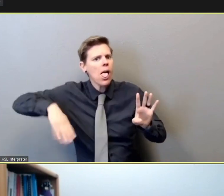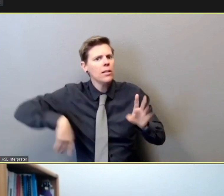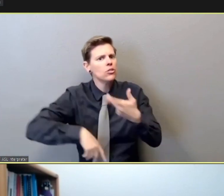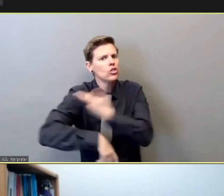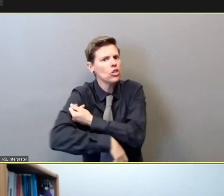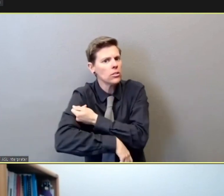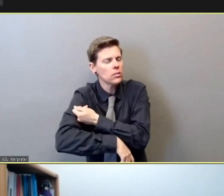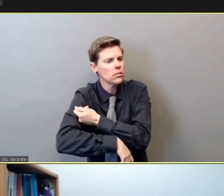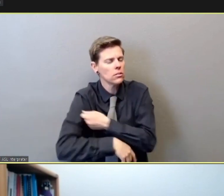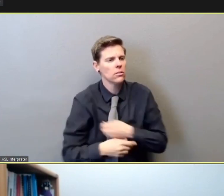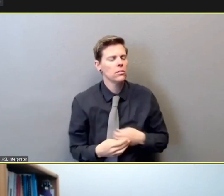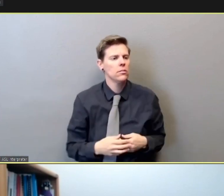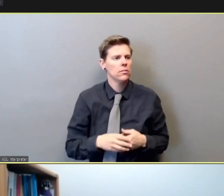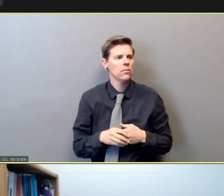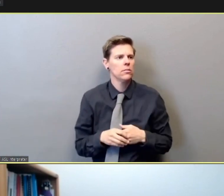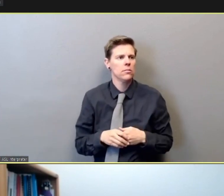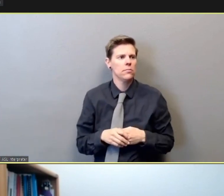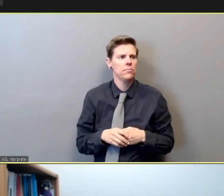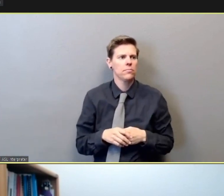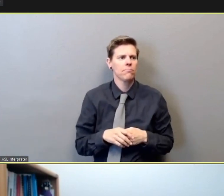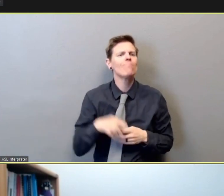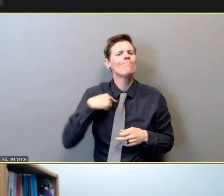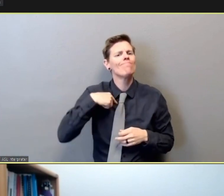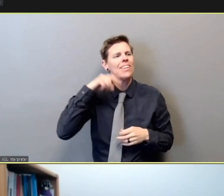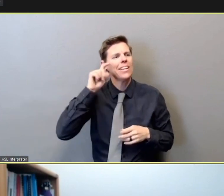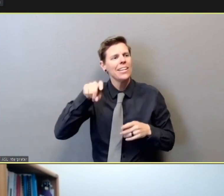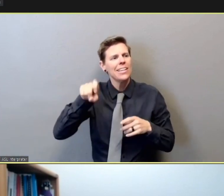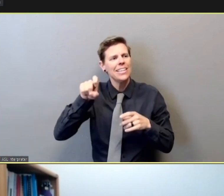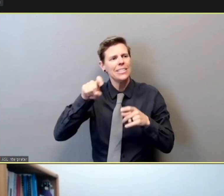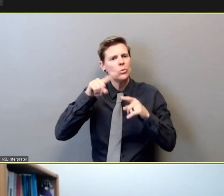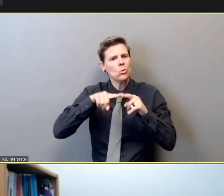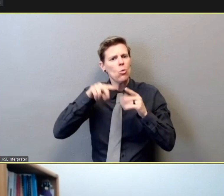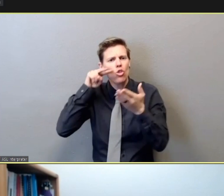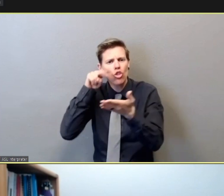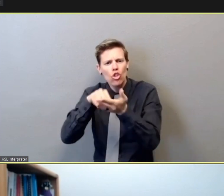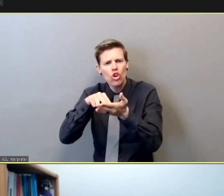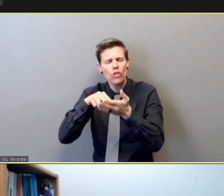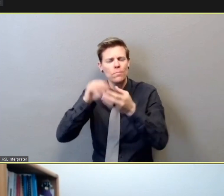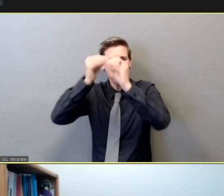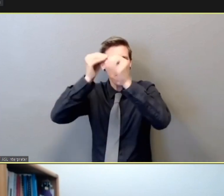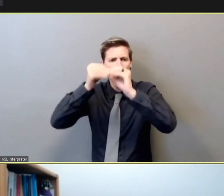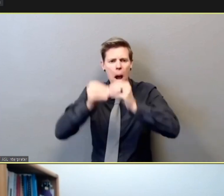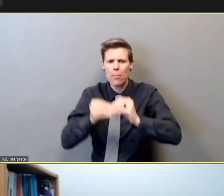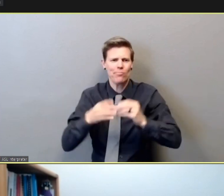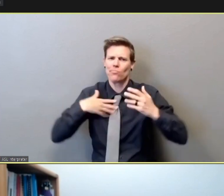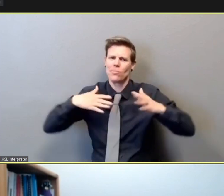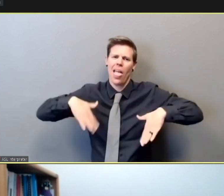into the database and pull that information for you. I do not have it in front of me right now.